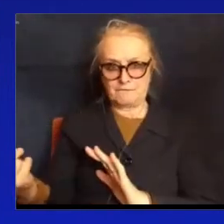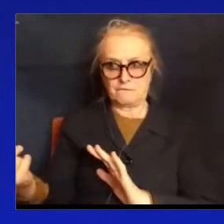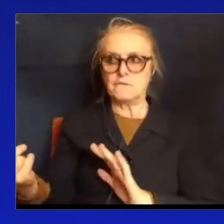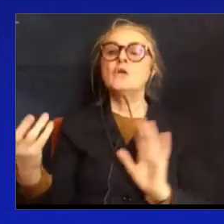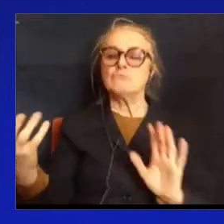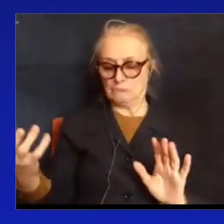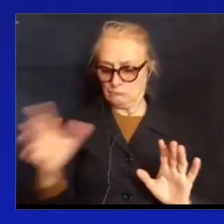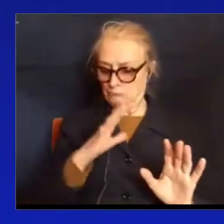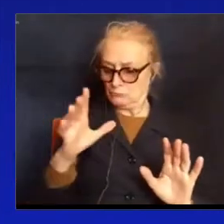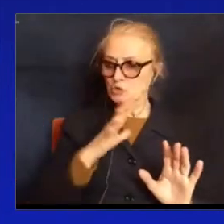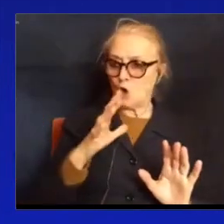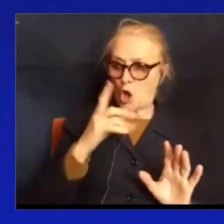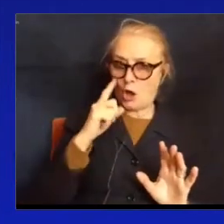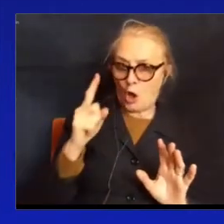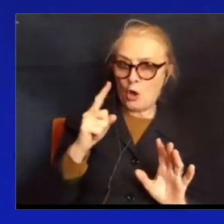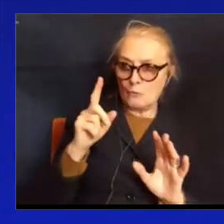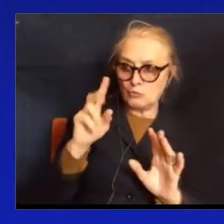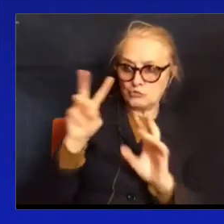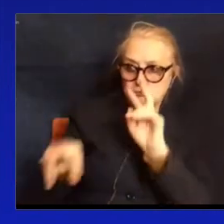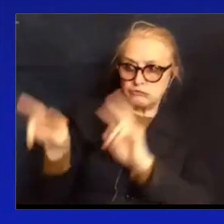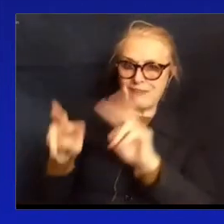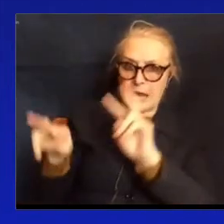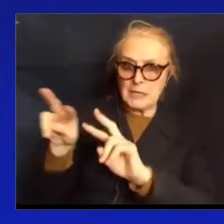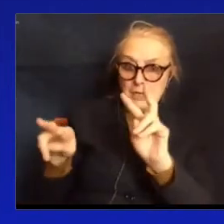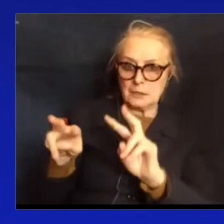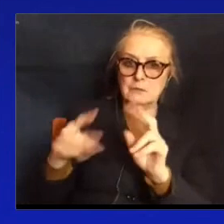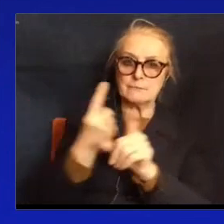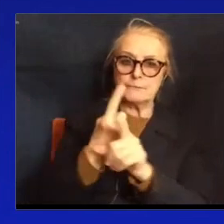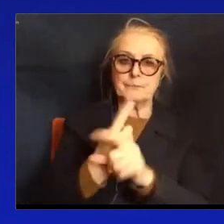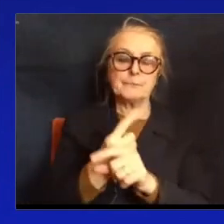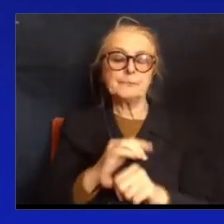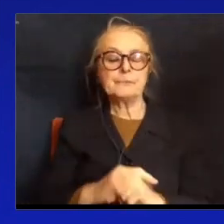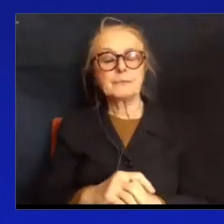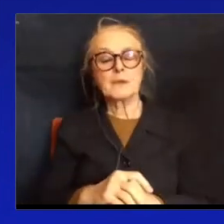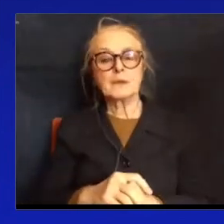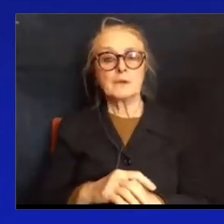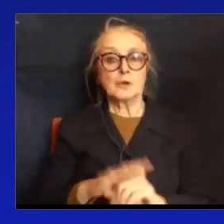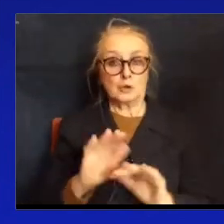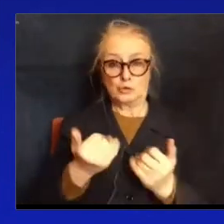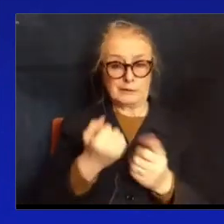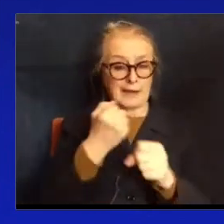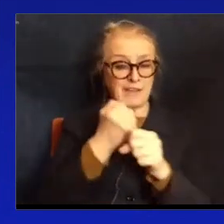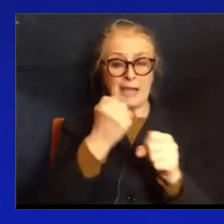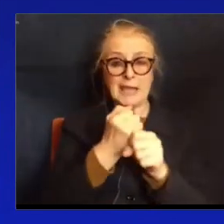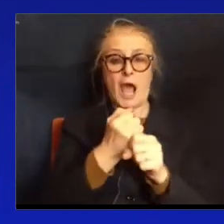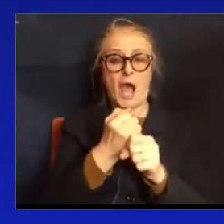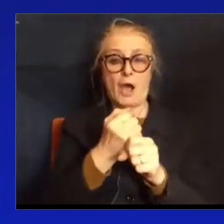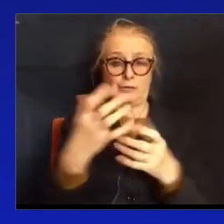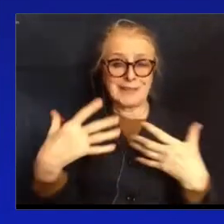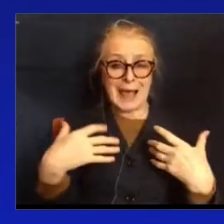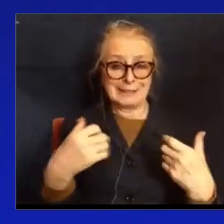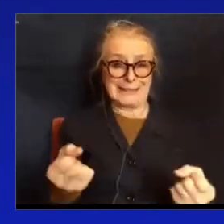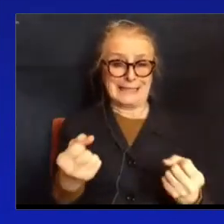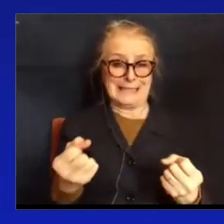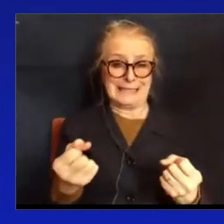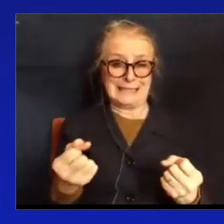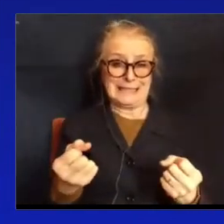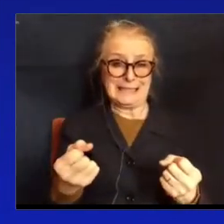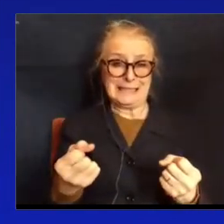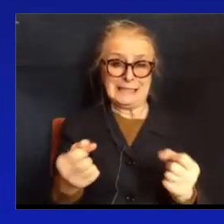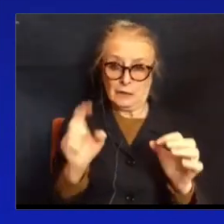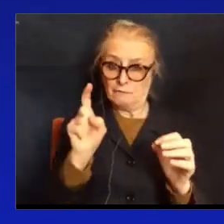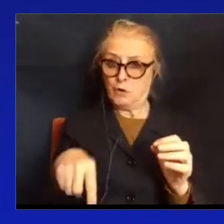Healthcare providers are required to report that to local public health. They may or may not be events that are caused